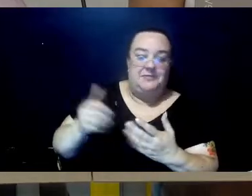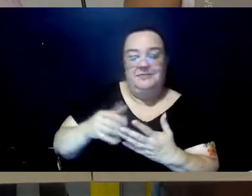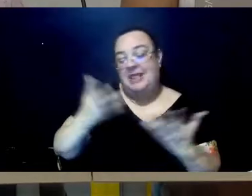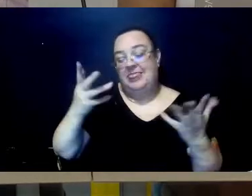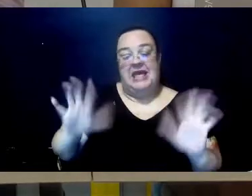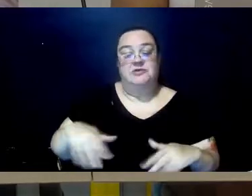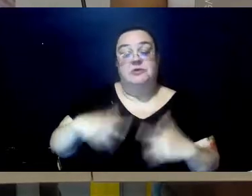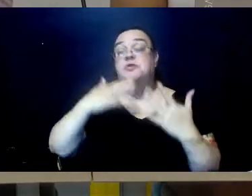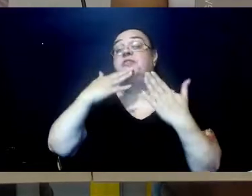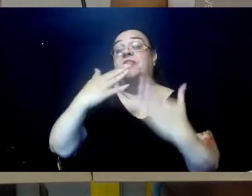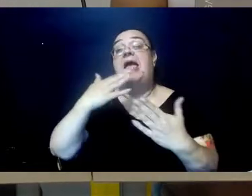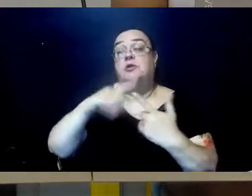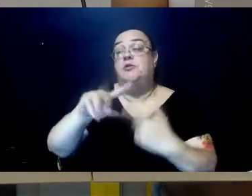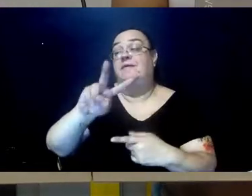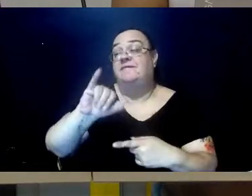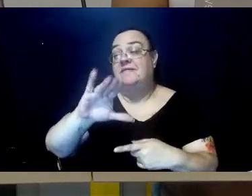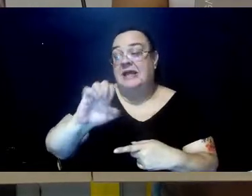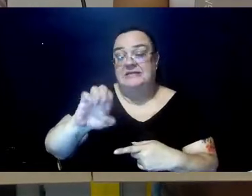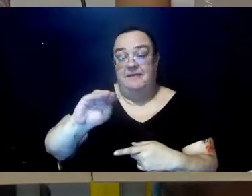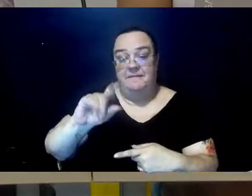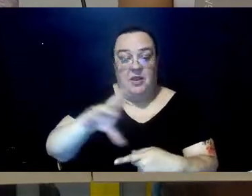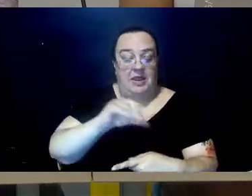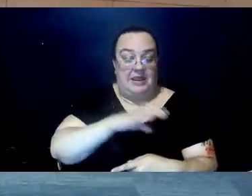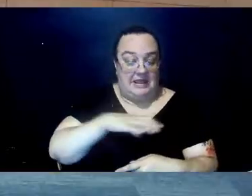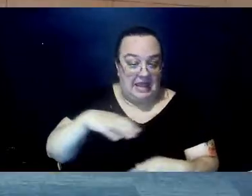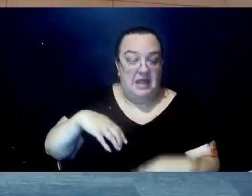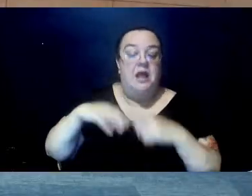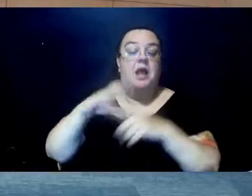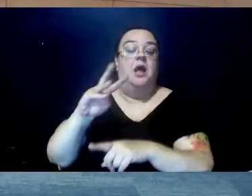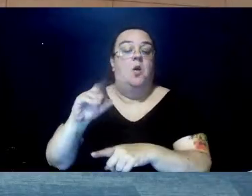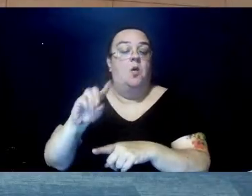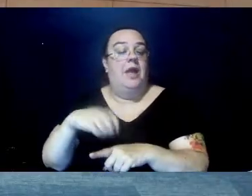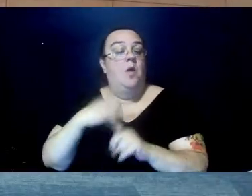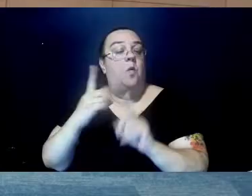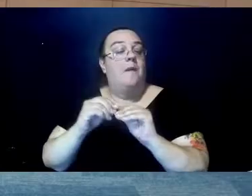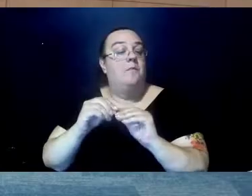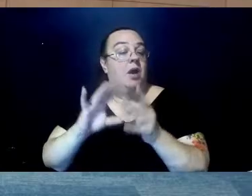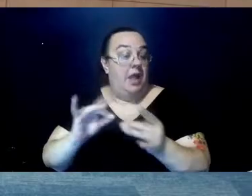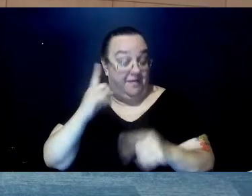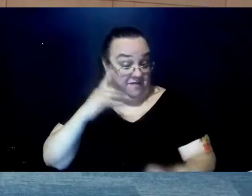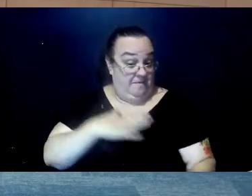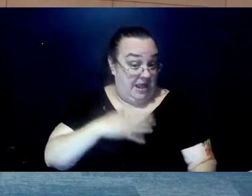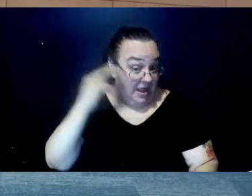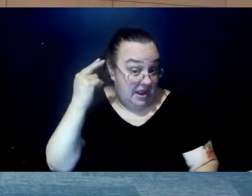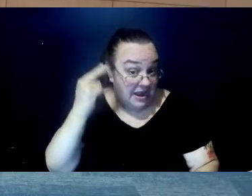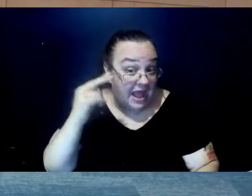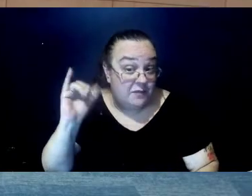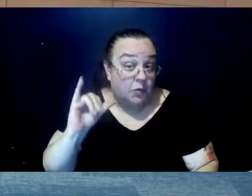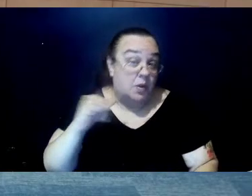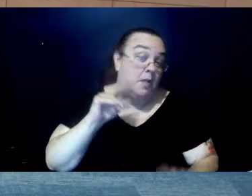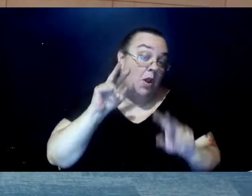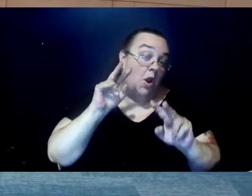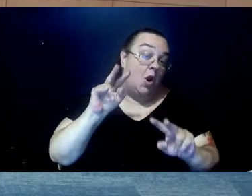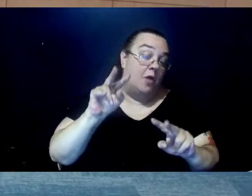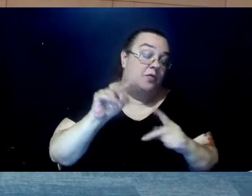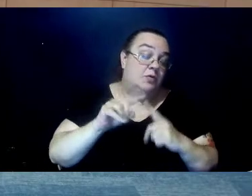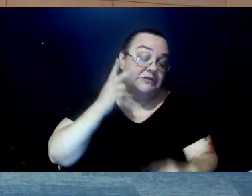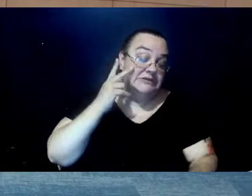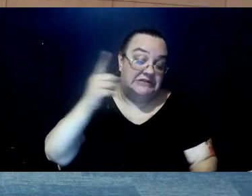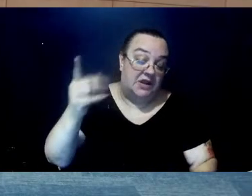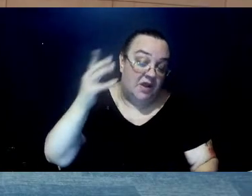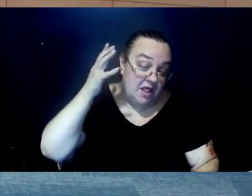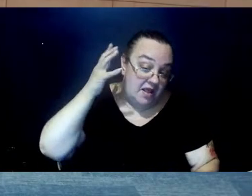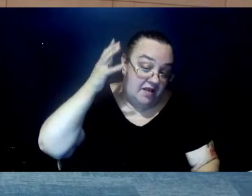Mayor and Council. All right, Mr. thank Galloway you. got one further comment for my nephew as well. Look forward to seeing you, a future Kappa. Appreciate